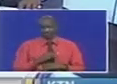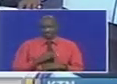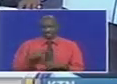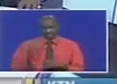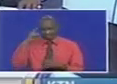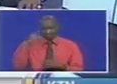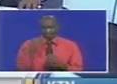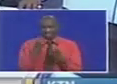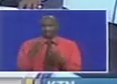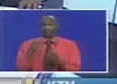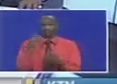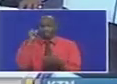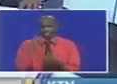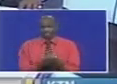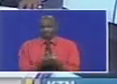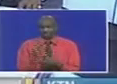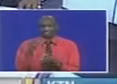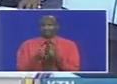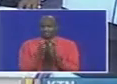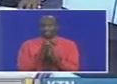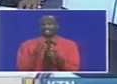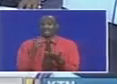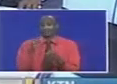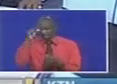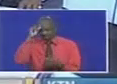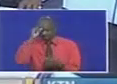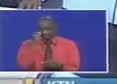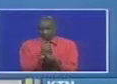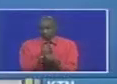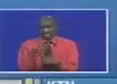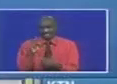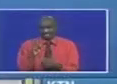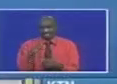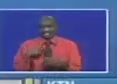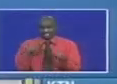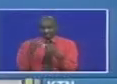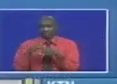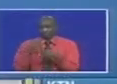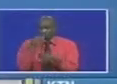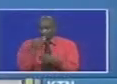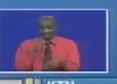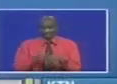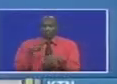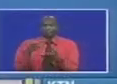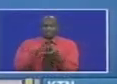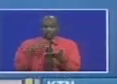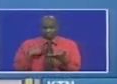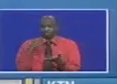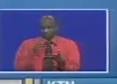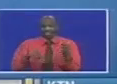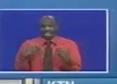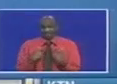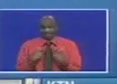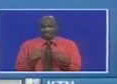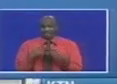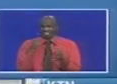understand the phase we're in this emergency, and the government is doing, rightly so, distributing food at this time based on the context. But